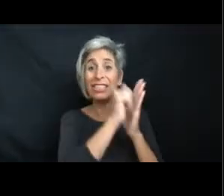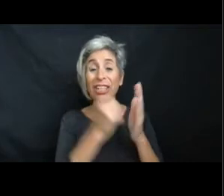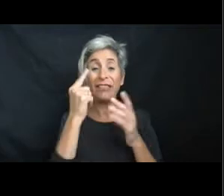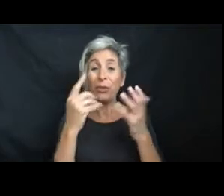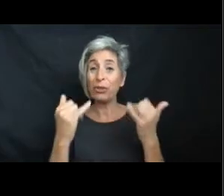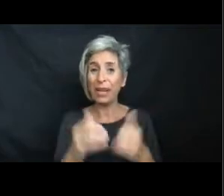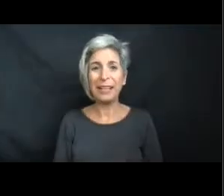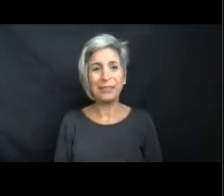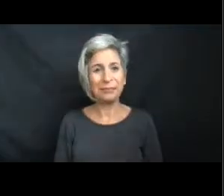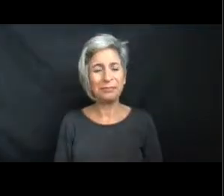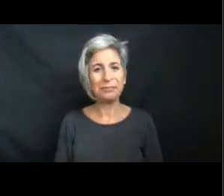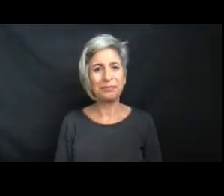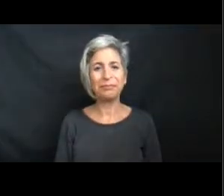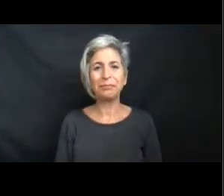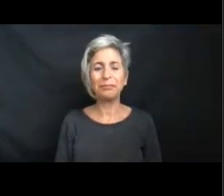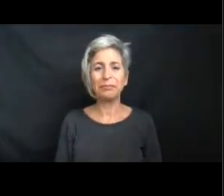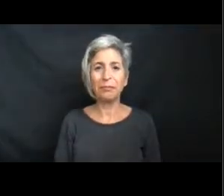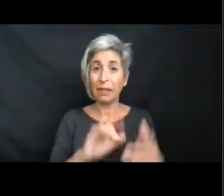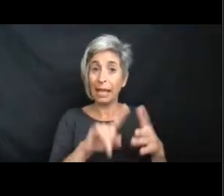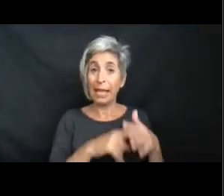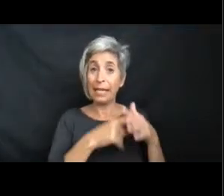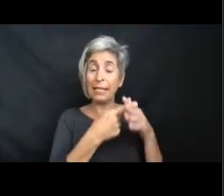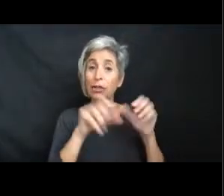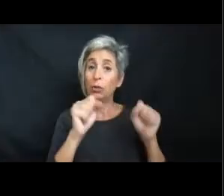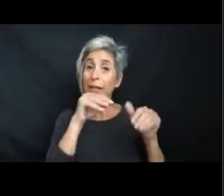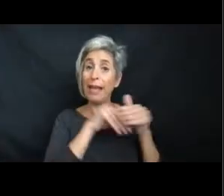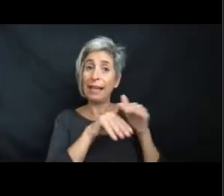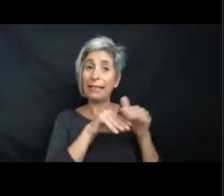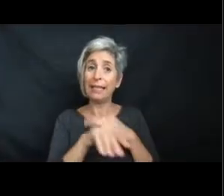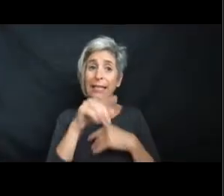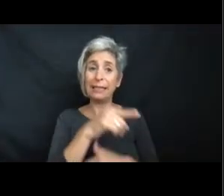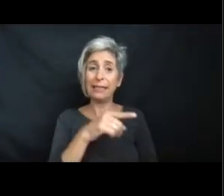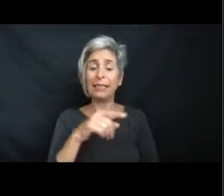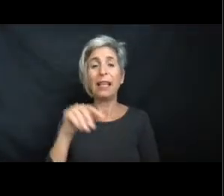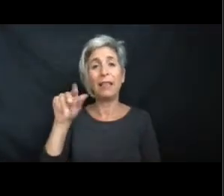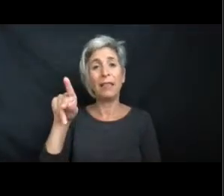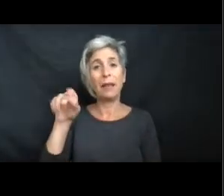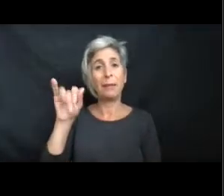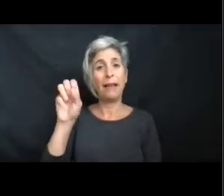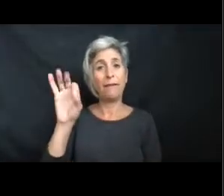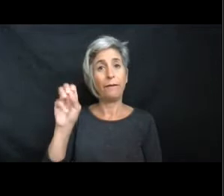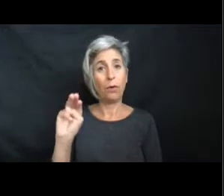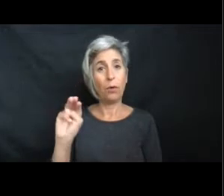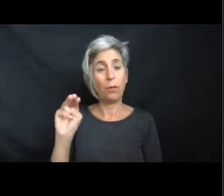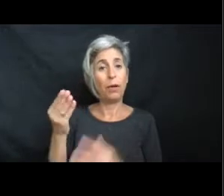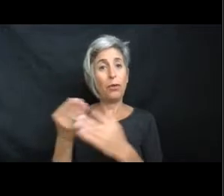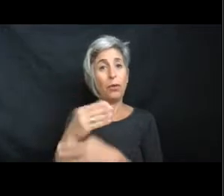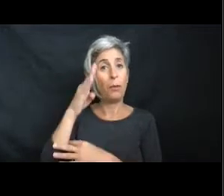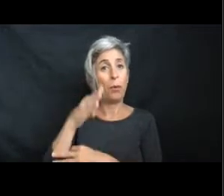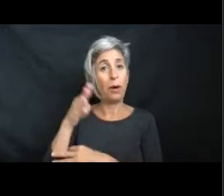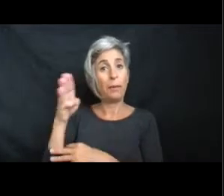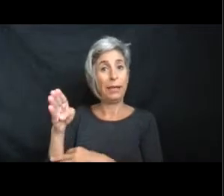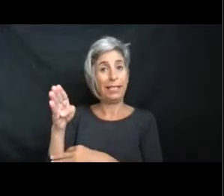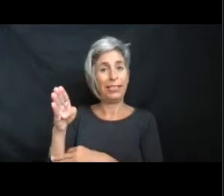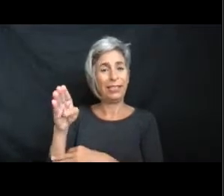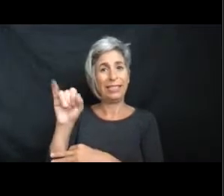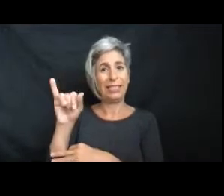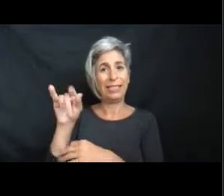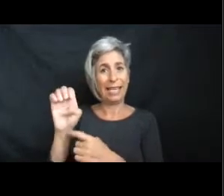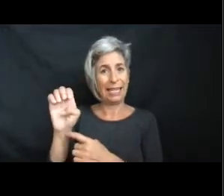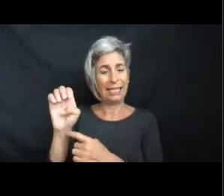Okay, so initially you guys will be able to access the SagesGov platform through the Boynton Beach site. It's